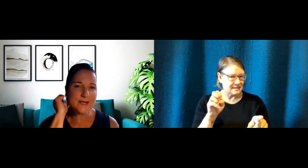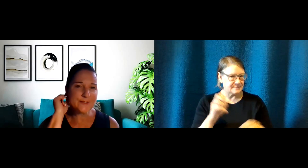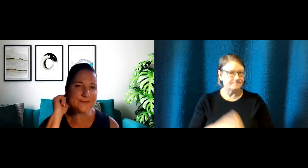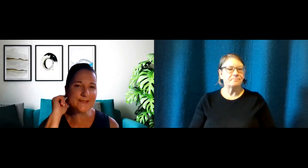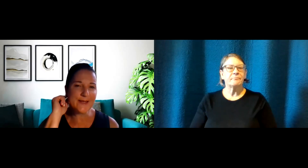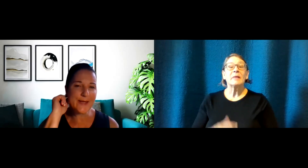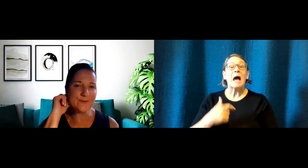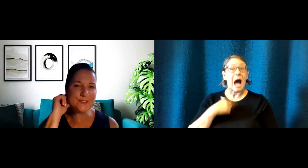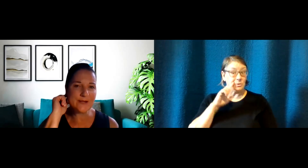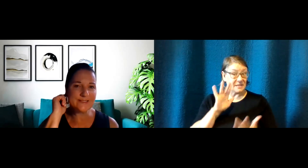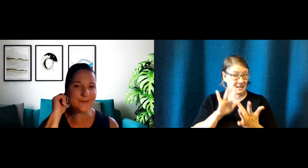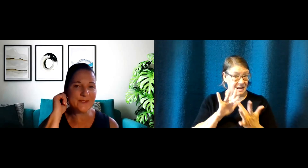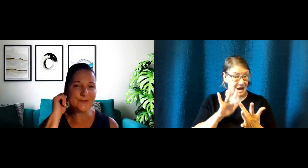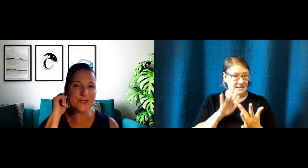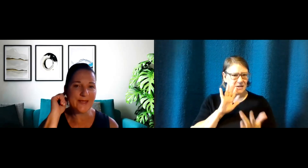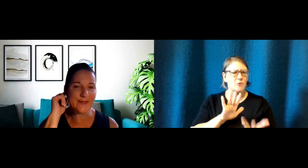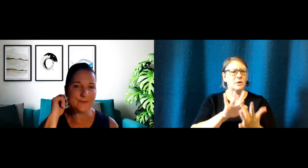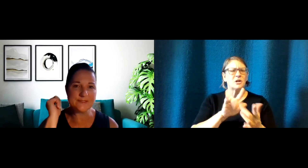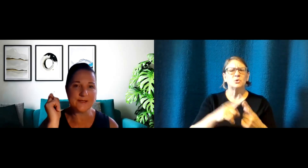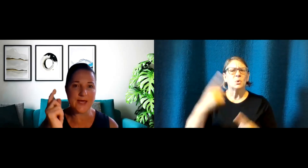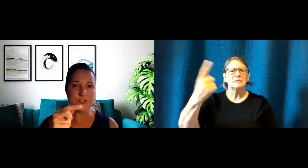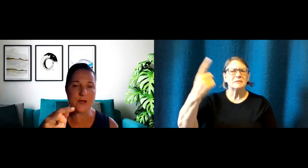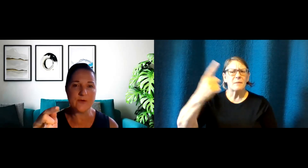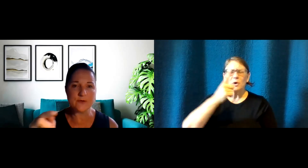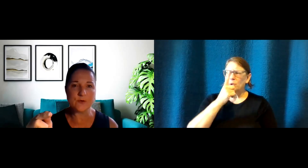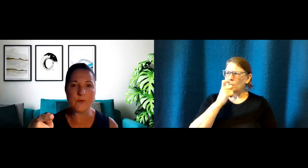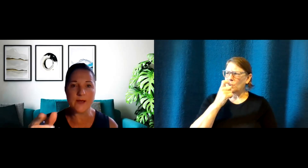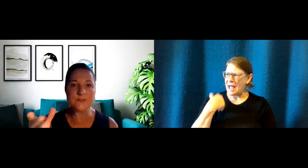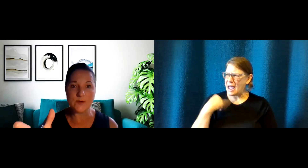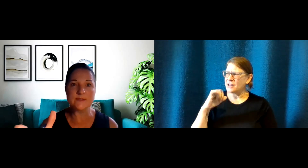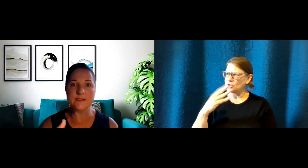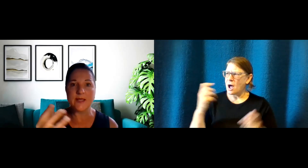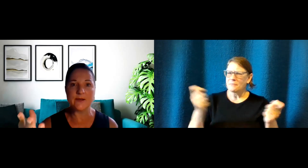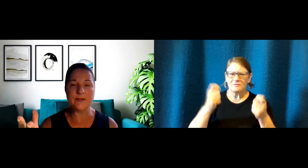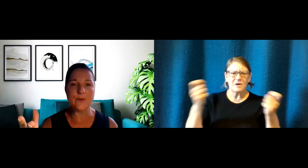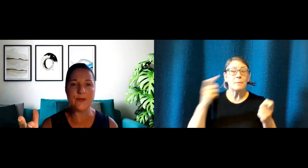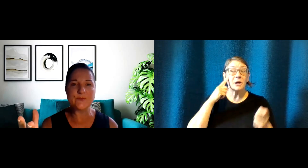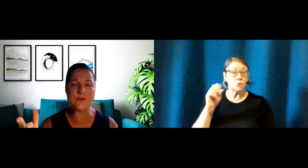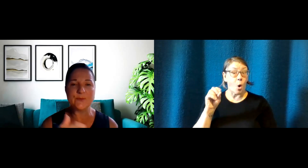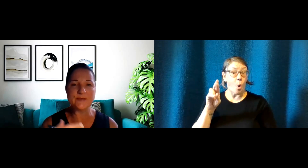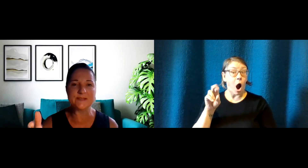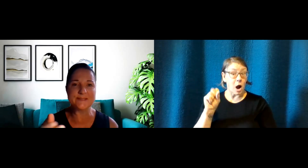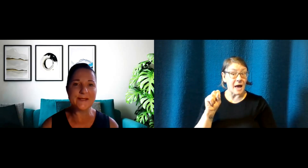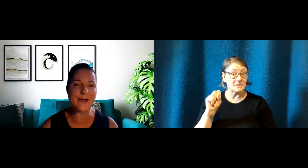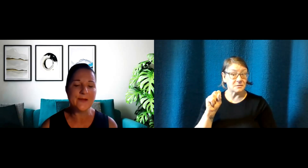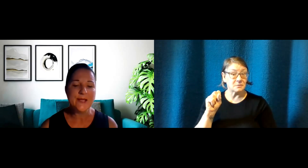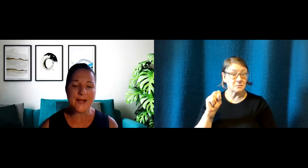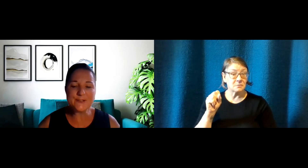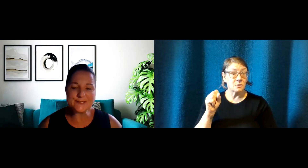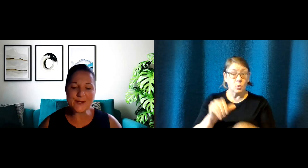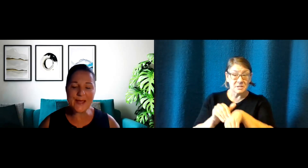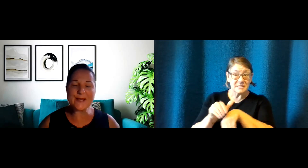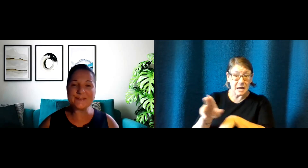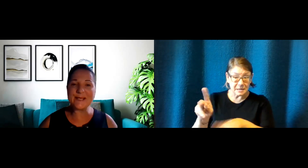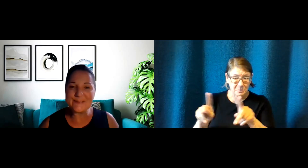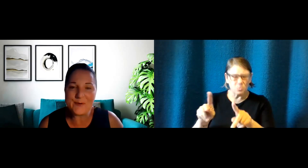in contact, I had reached out to somebody that had a job fair because ORS was, again, sending it out. And